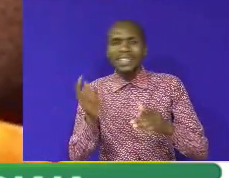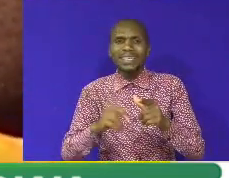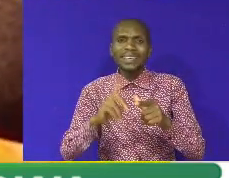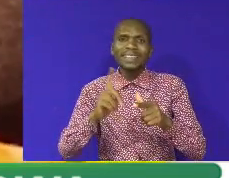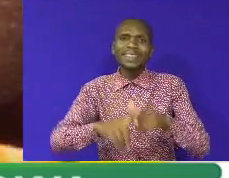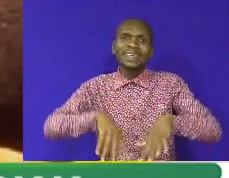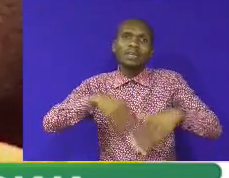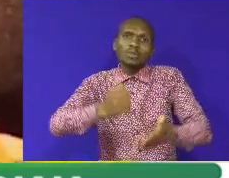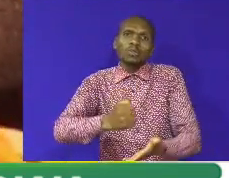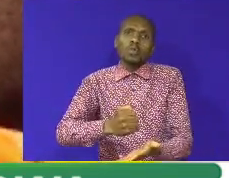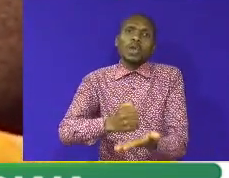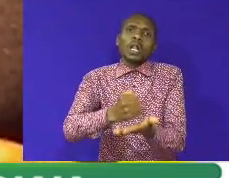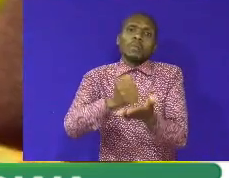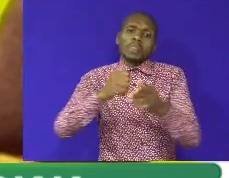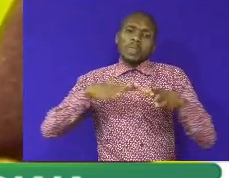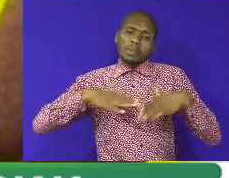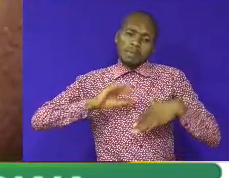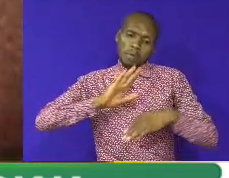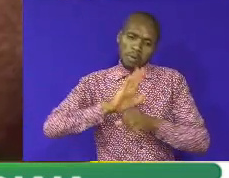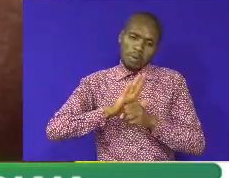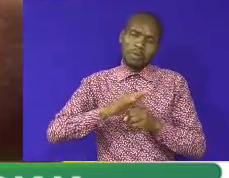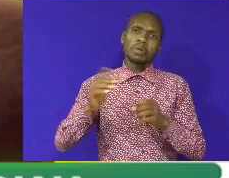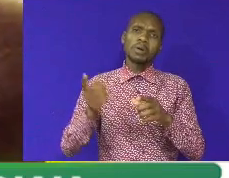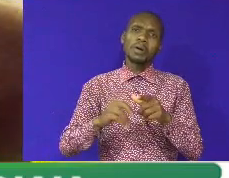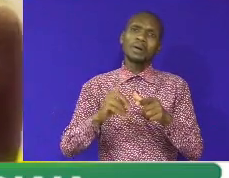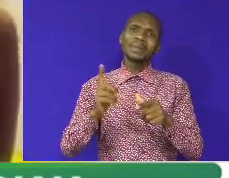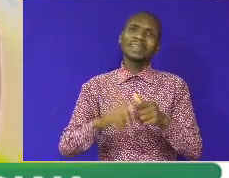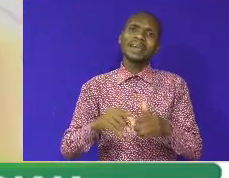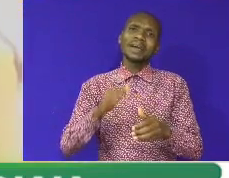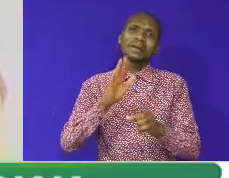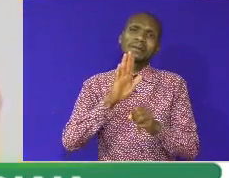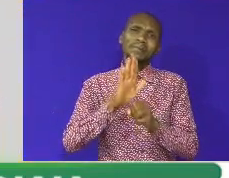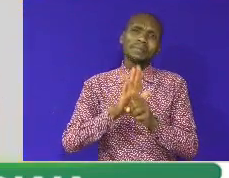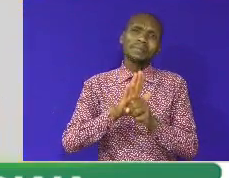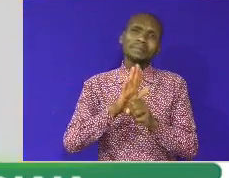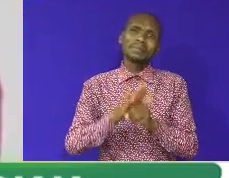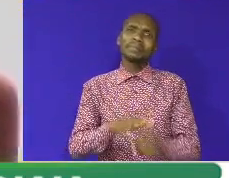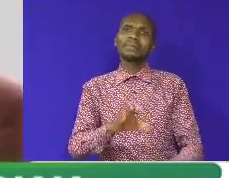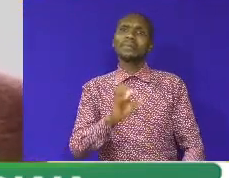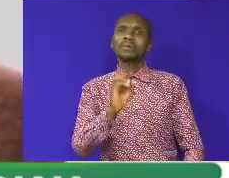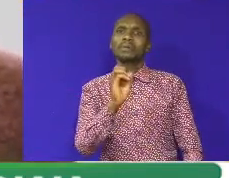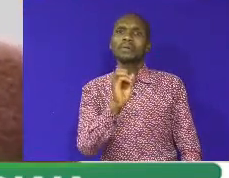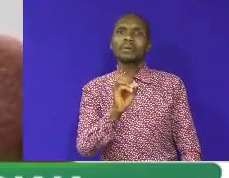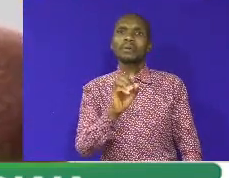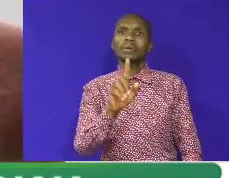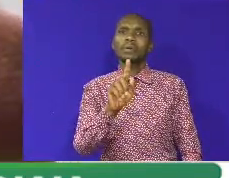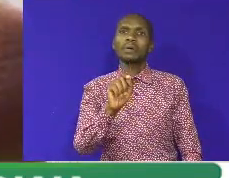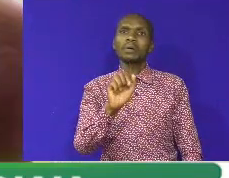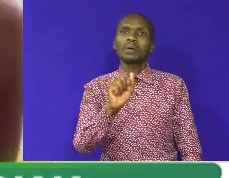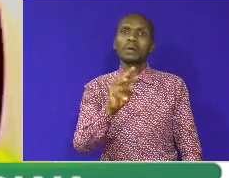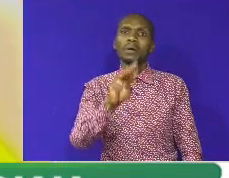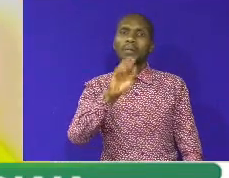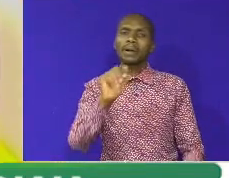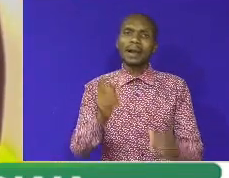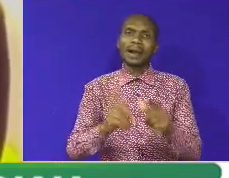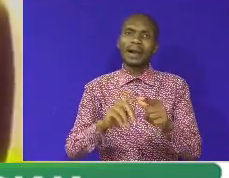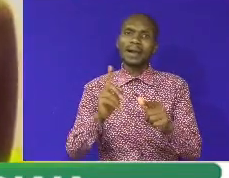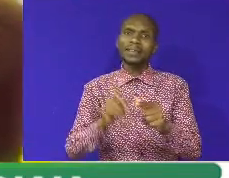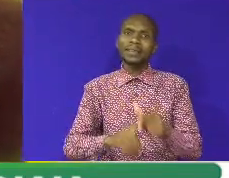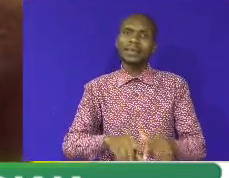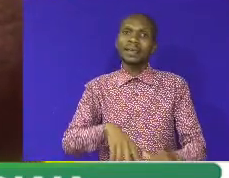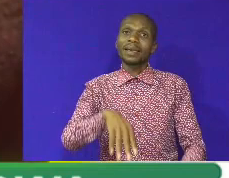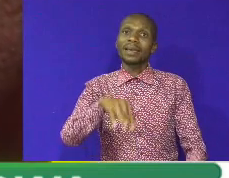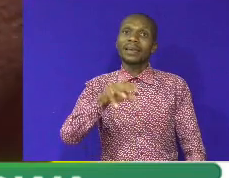the residents of Menyinkwa, Kiamavudu, Otaba, Masongo, and